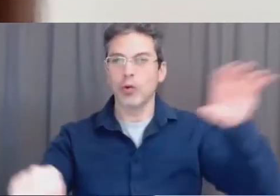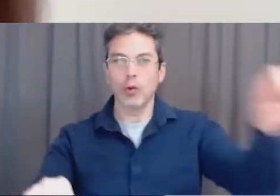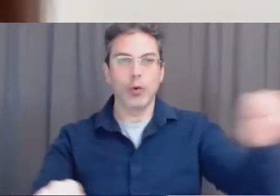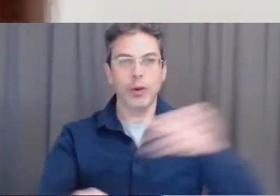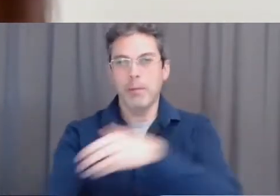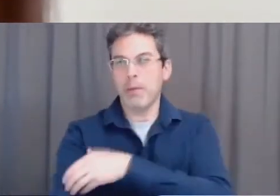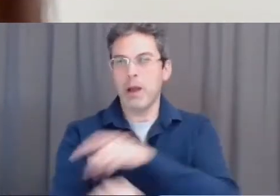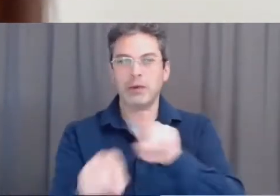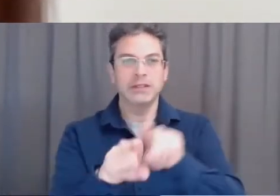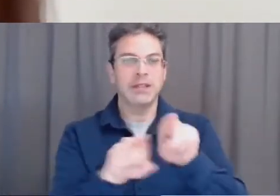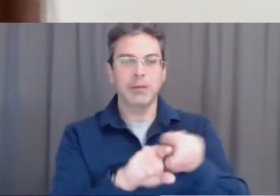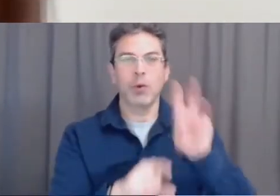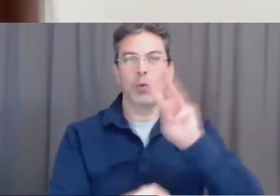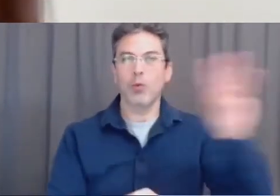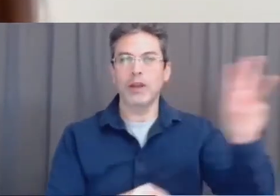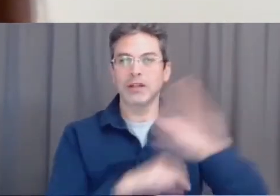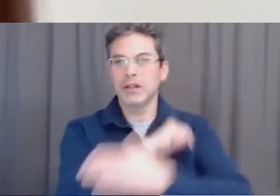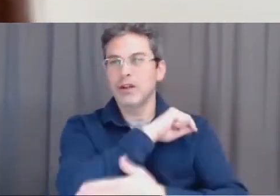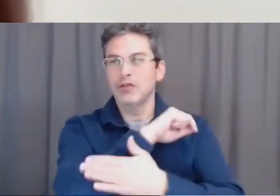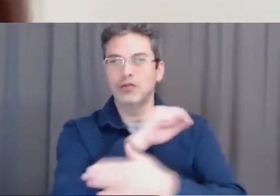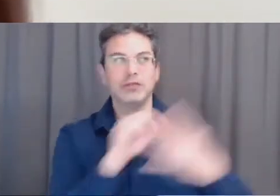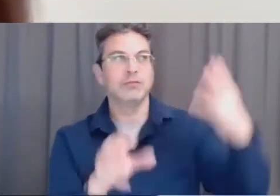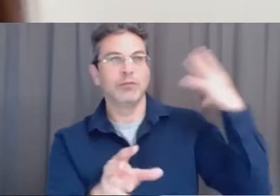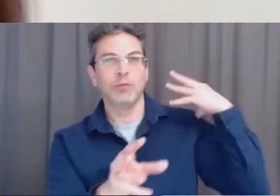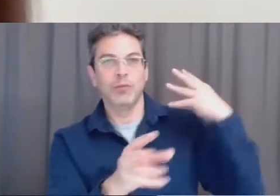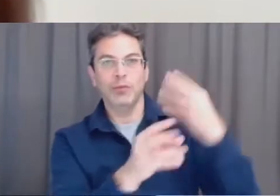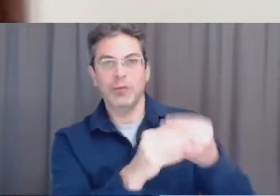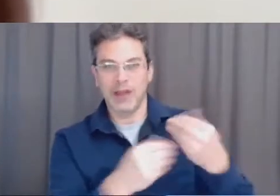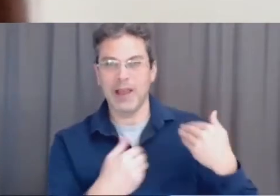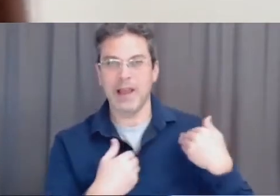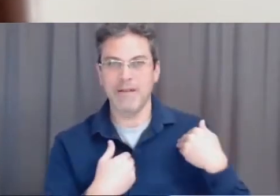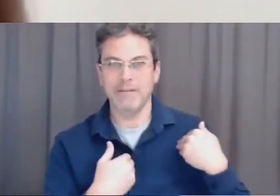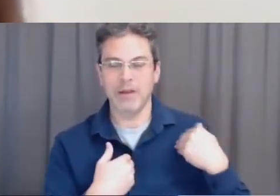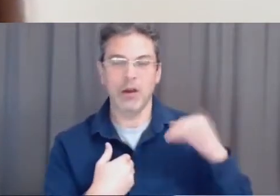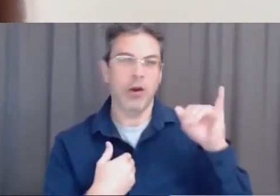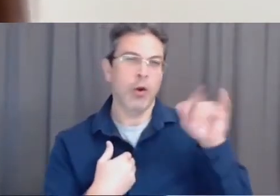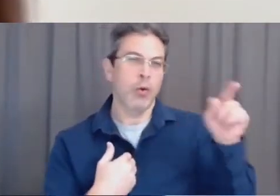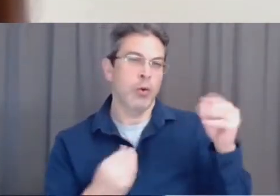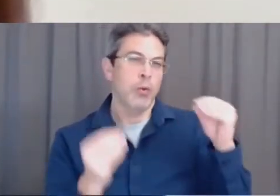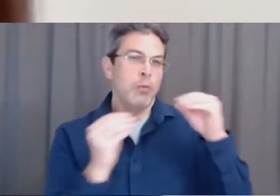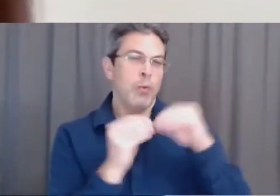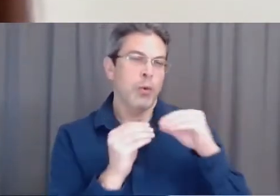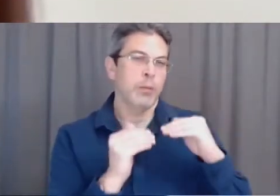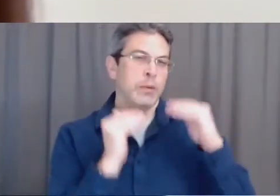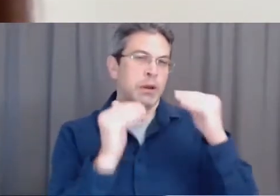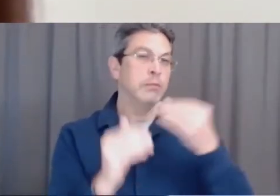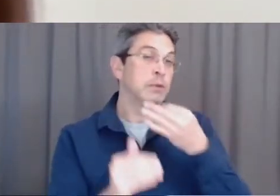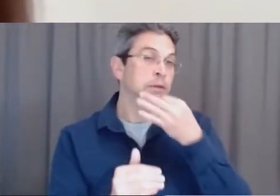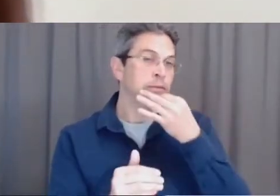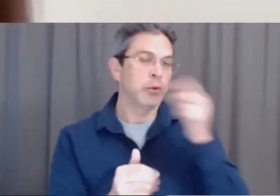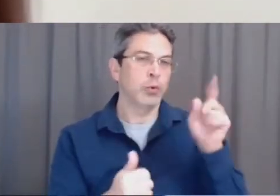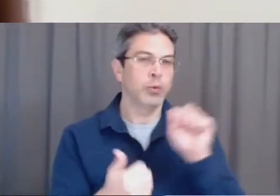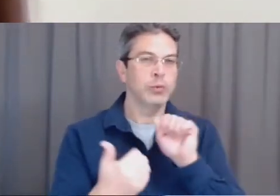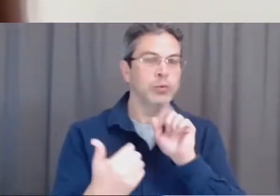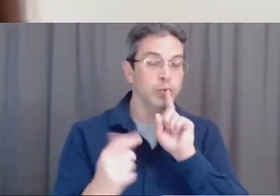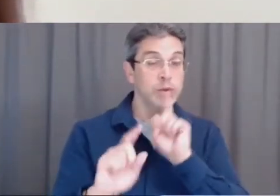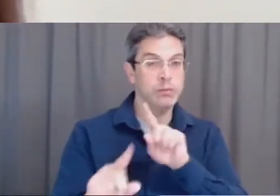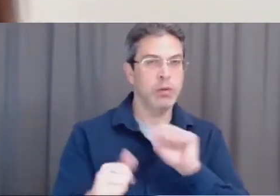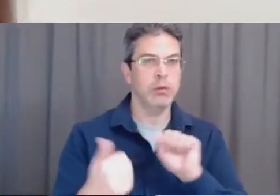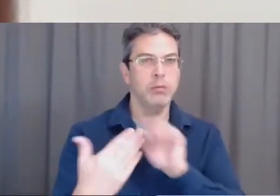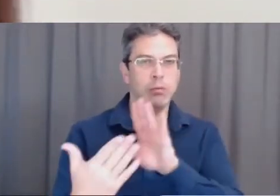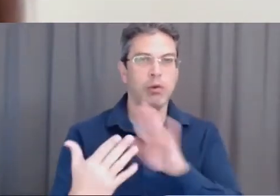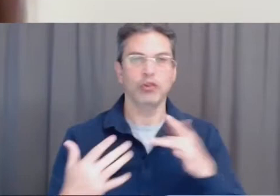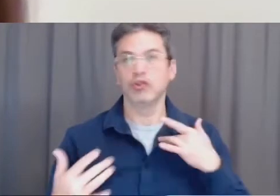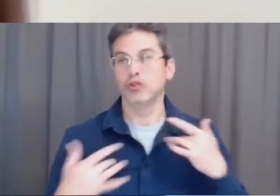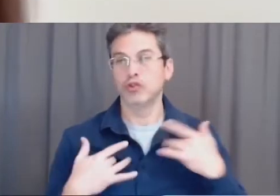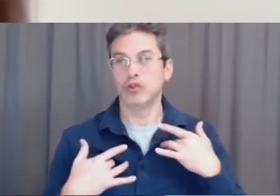would say through these organizations, it's increasingly becoming sophisticated in how it responds to concerns. So for example, as you have pushback